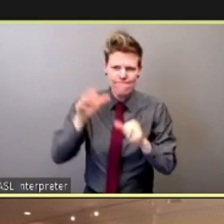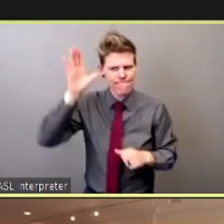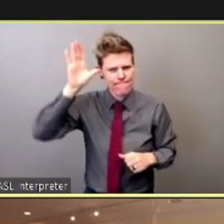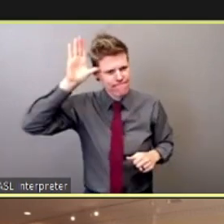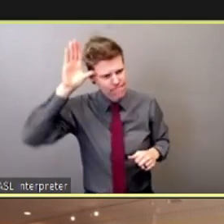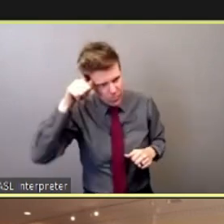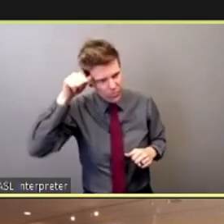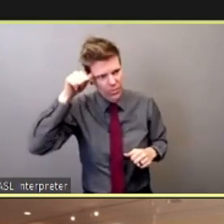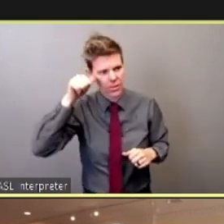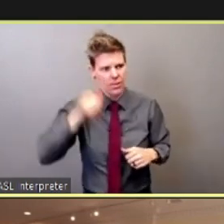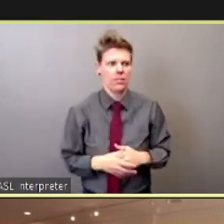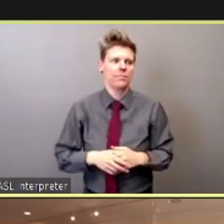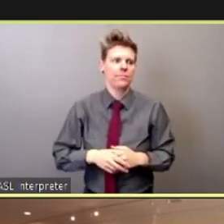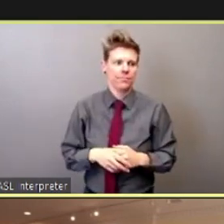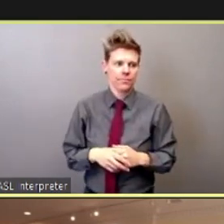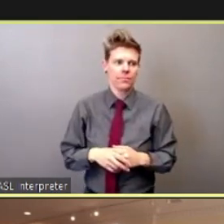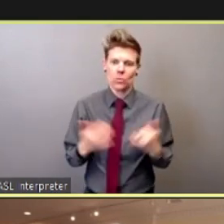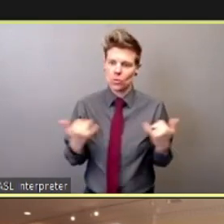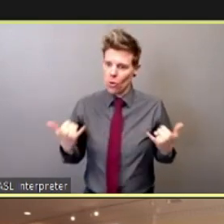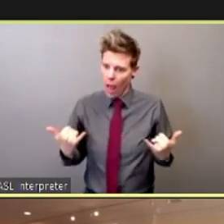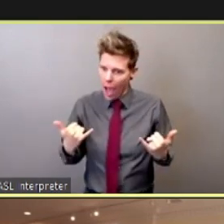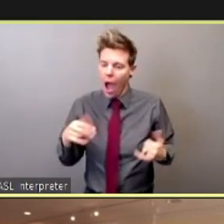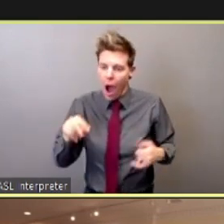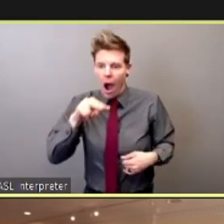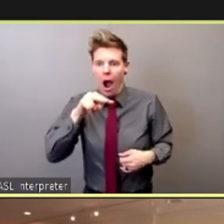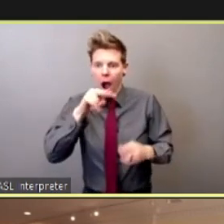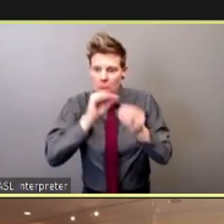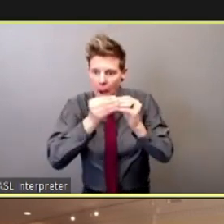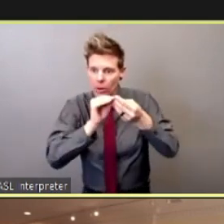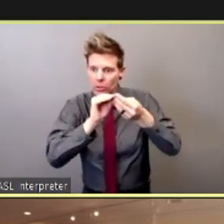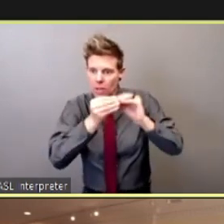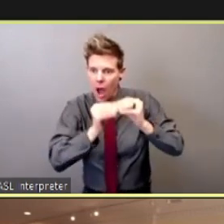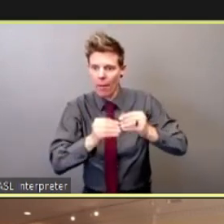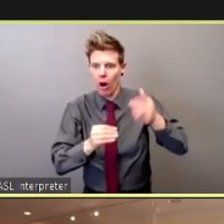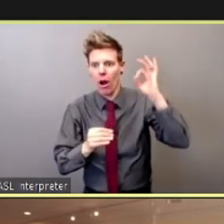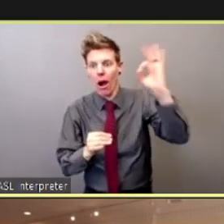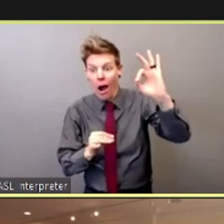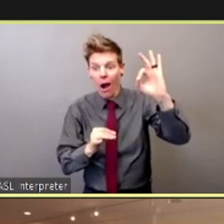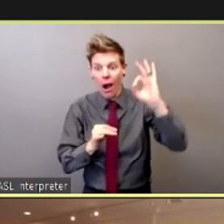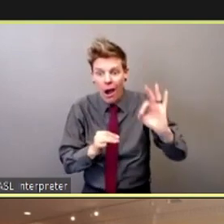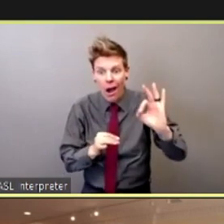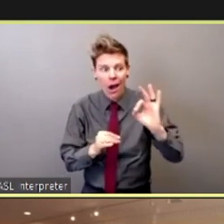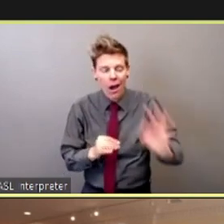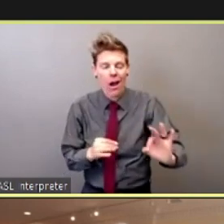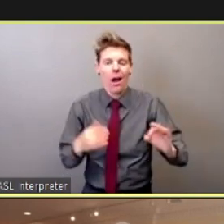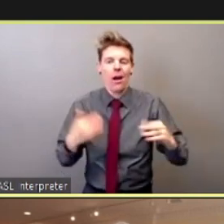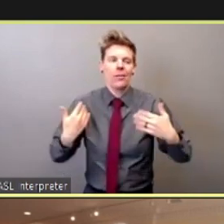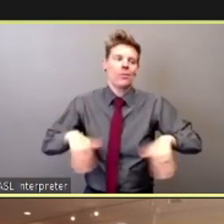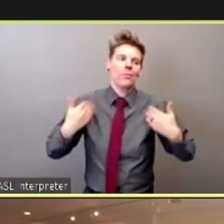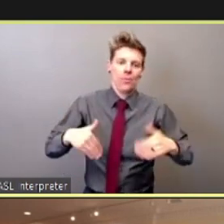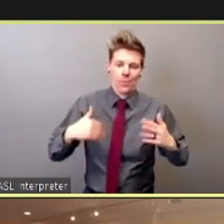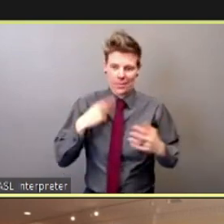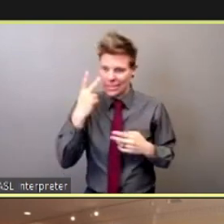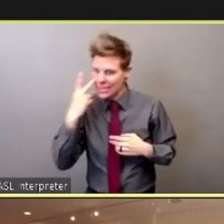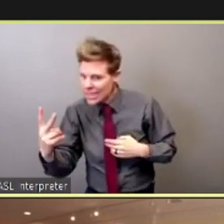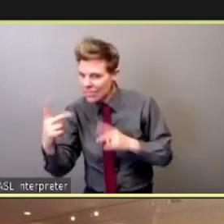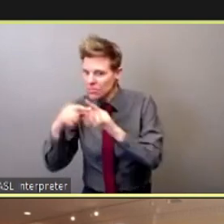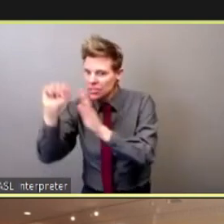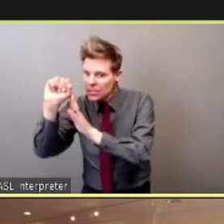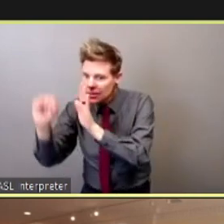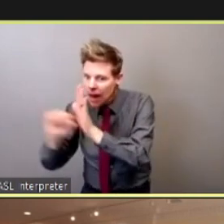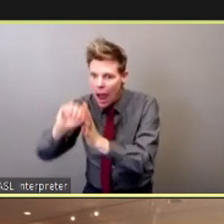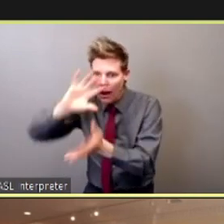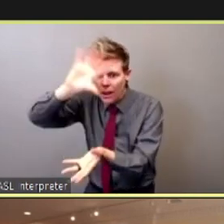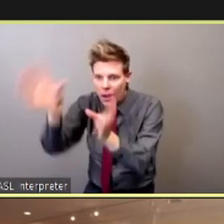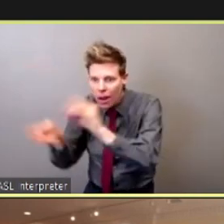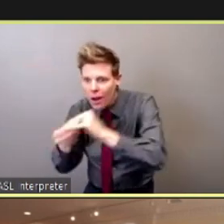to really feel good about the collective efforts of the state and to be confident that these